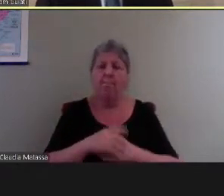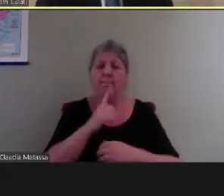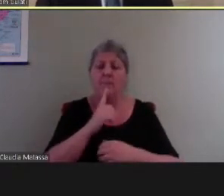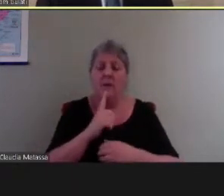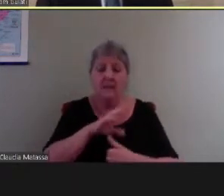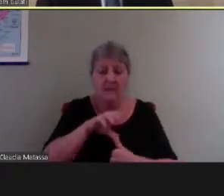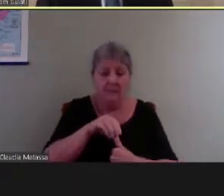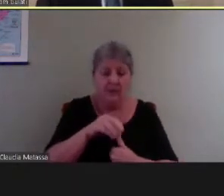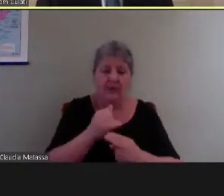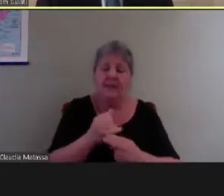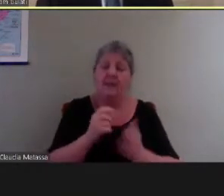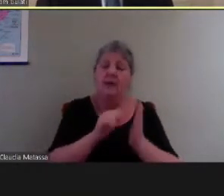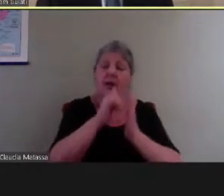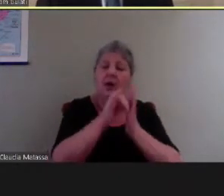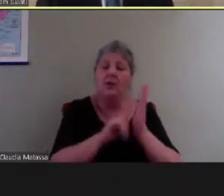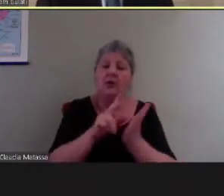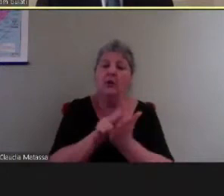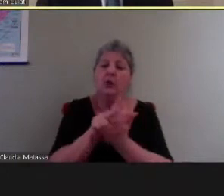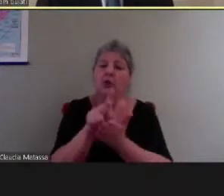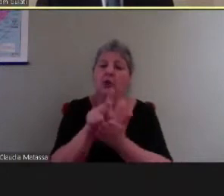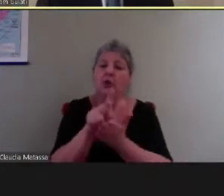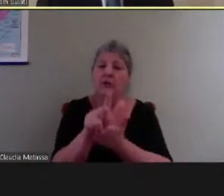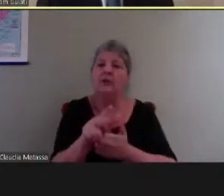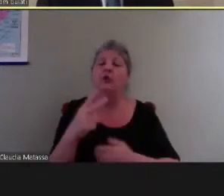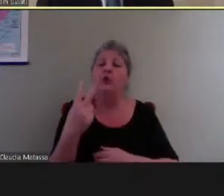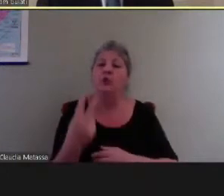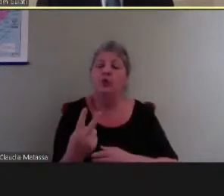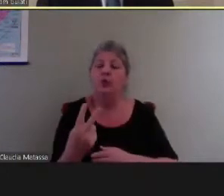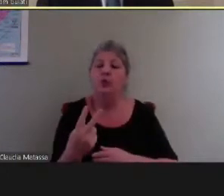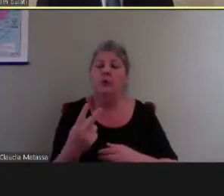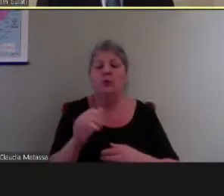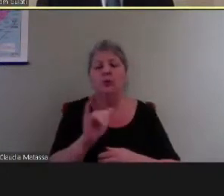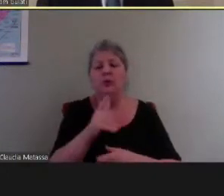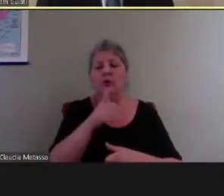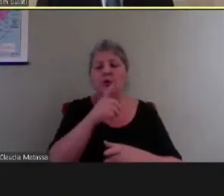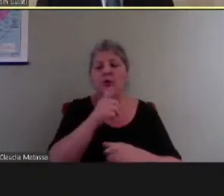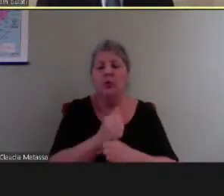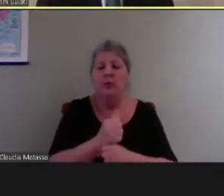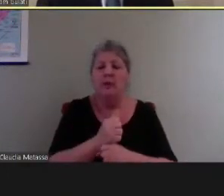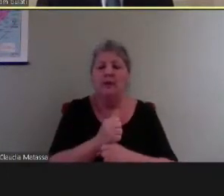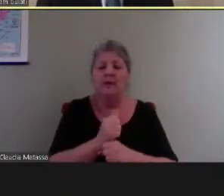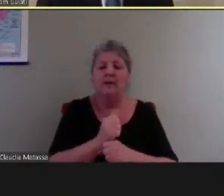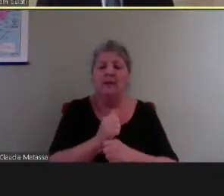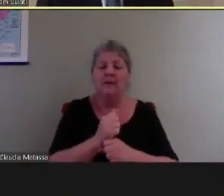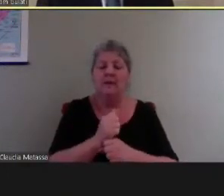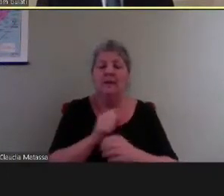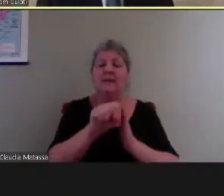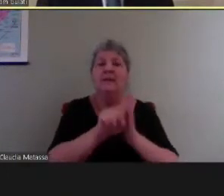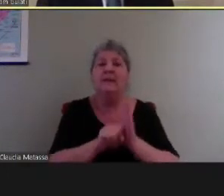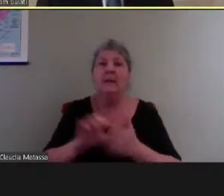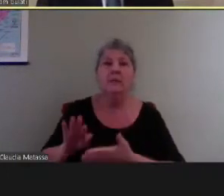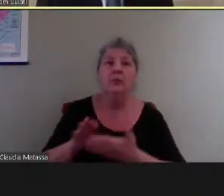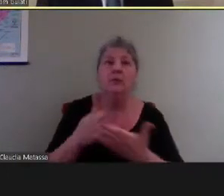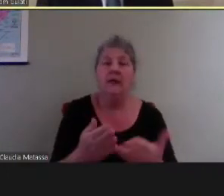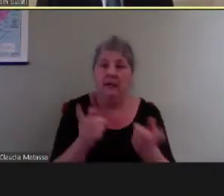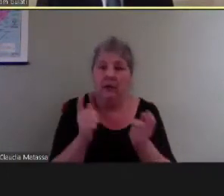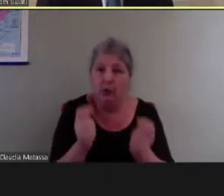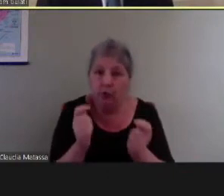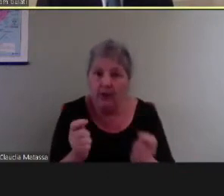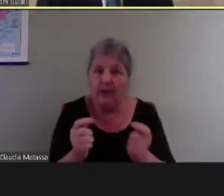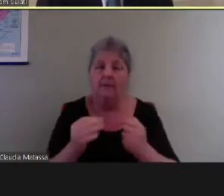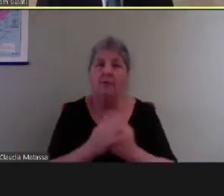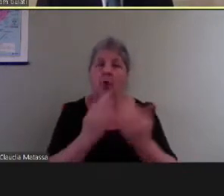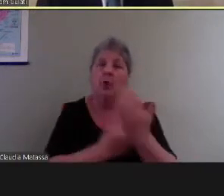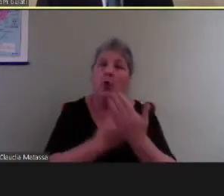particular, Article 13.2, which talks about the state providing training for law